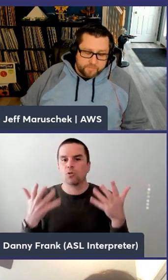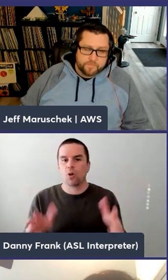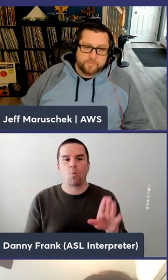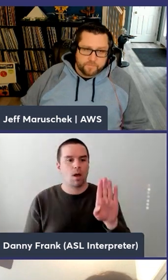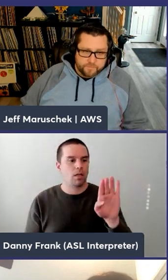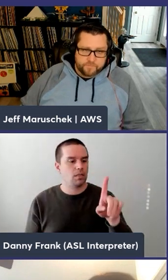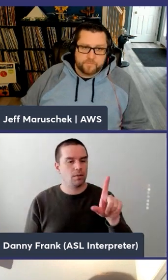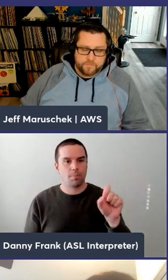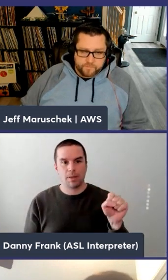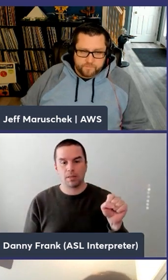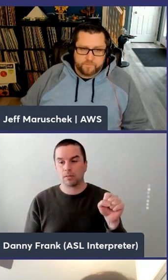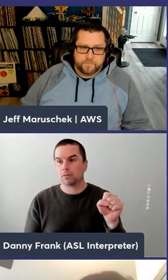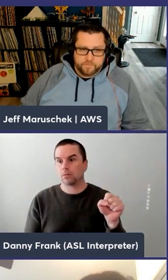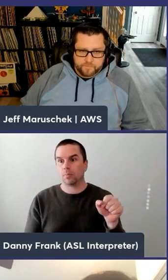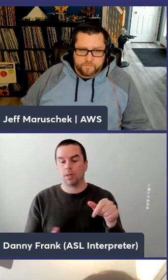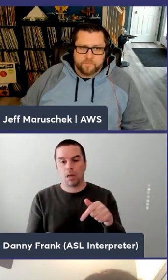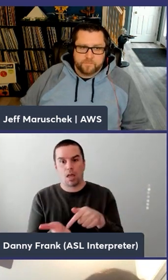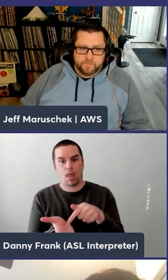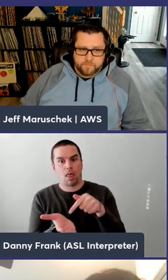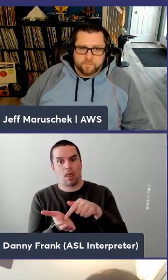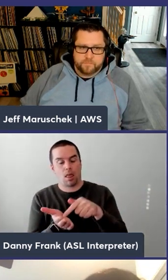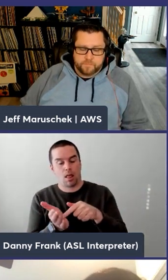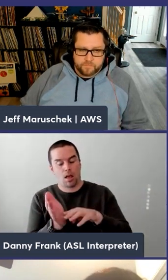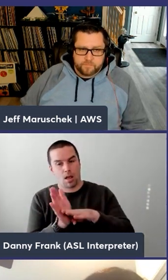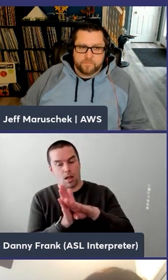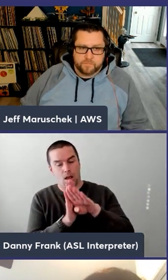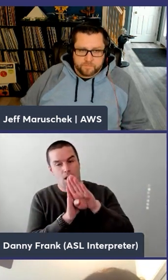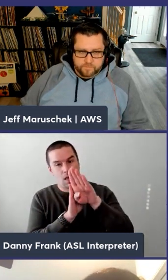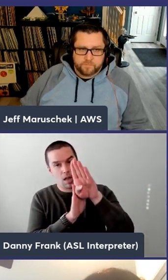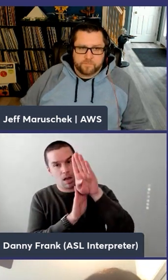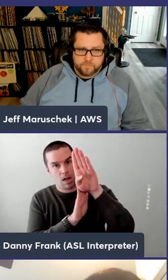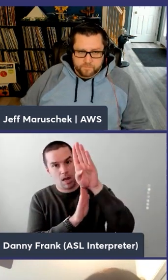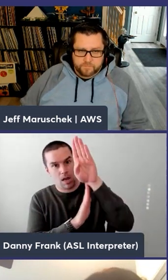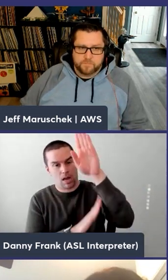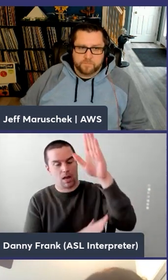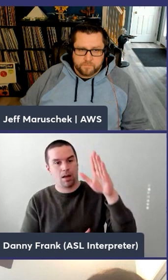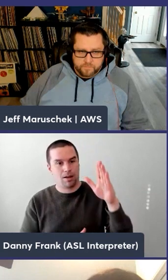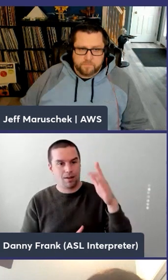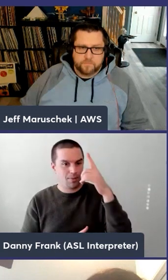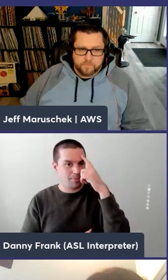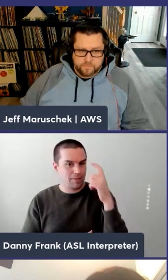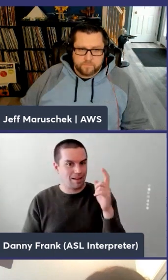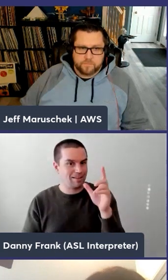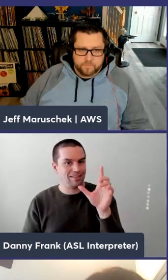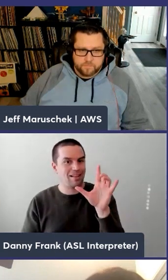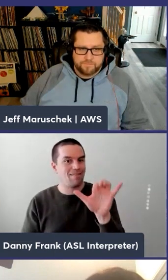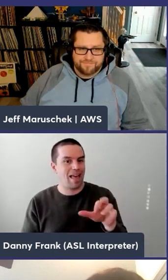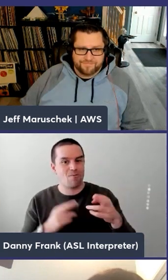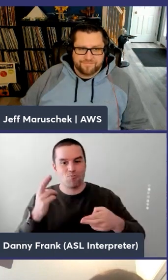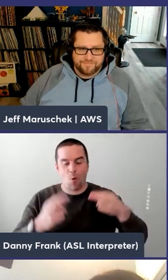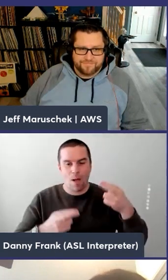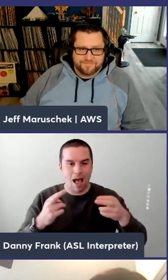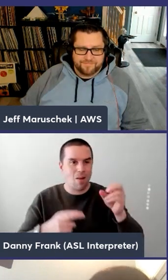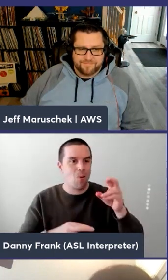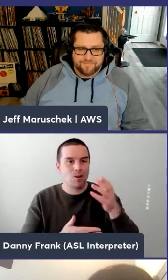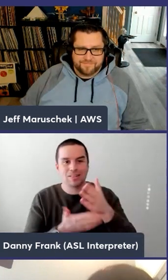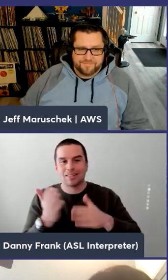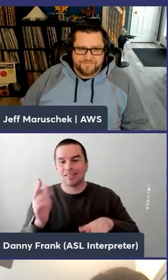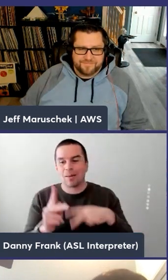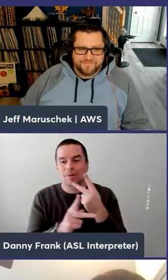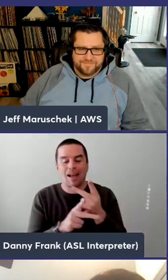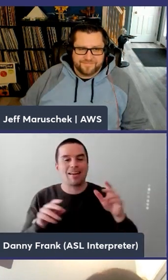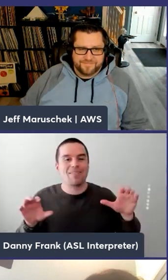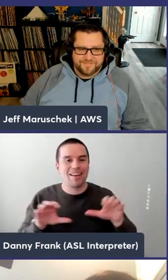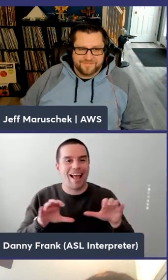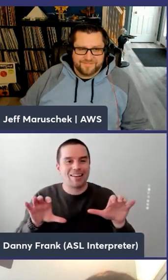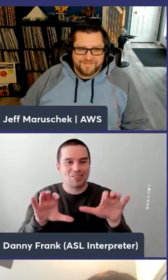keep Sure. increasing or accruing because of one of those rogue hosts or some actions or So,